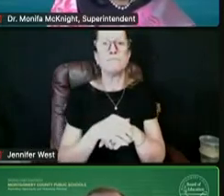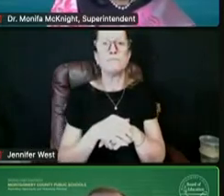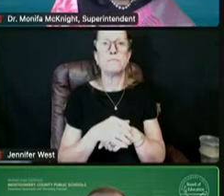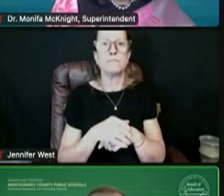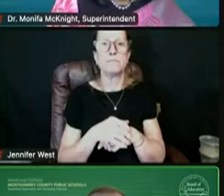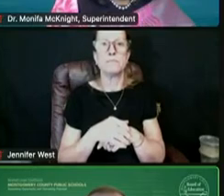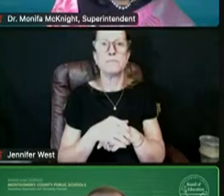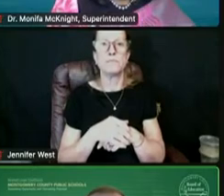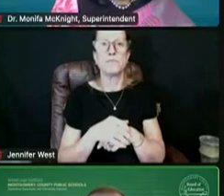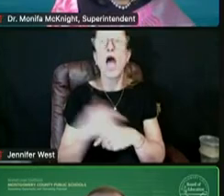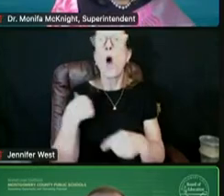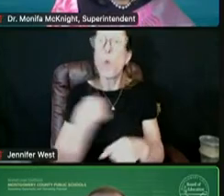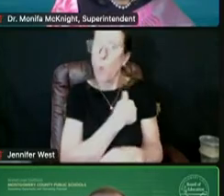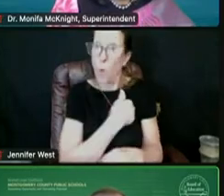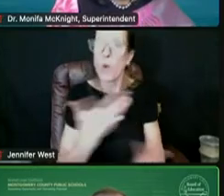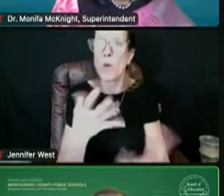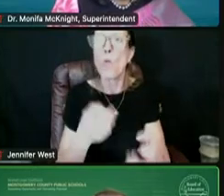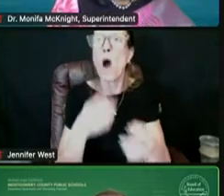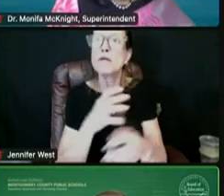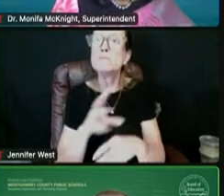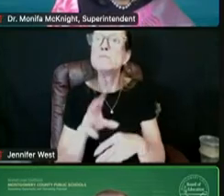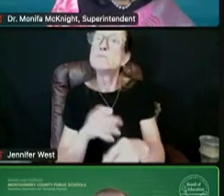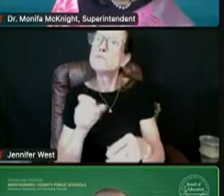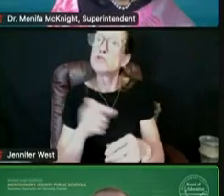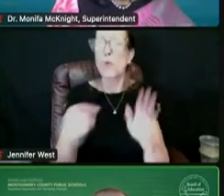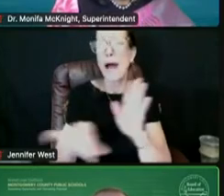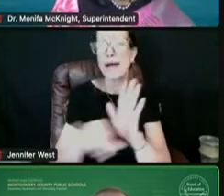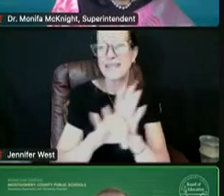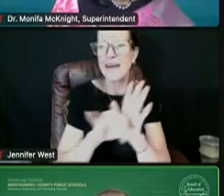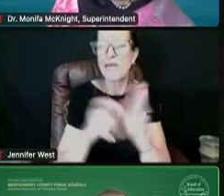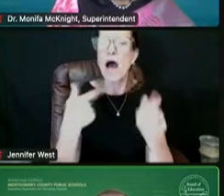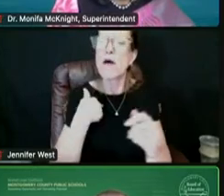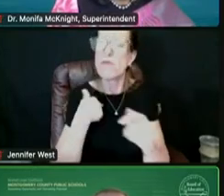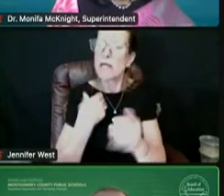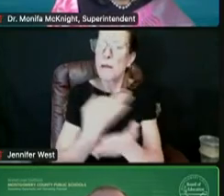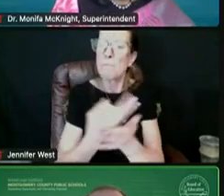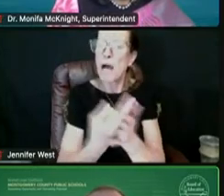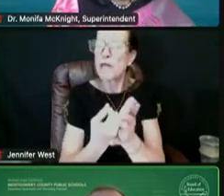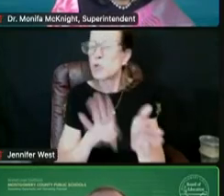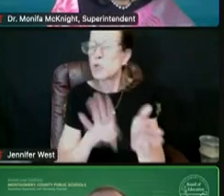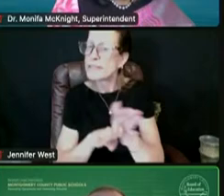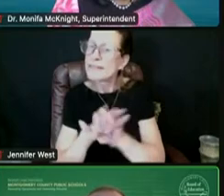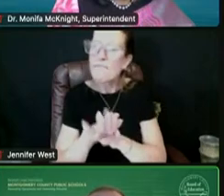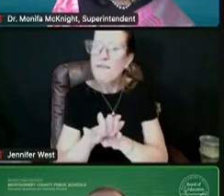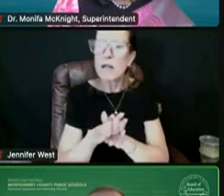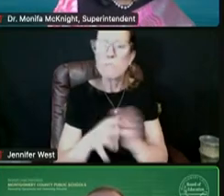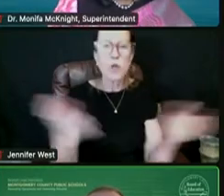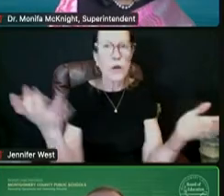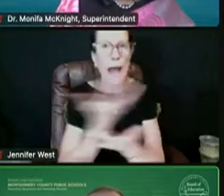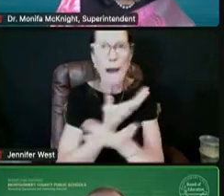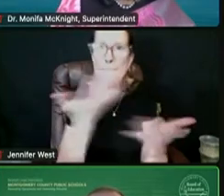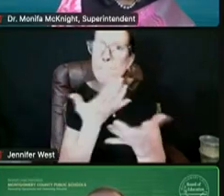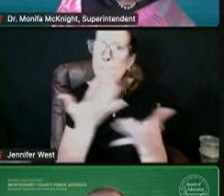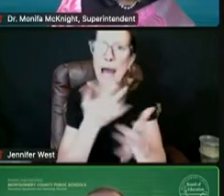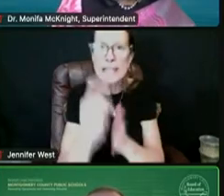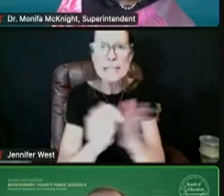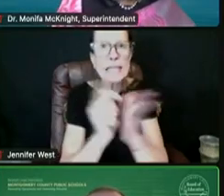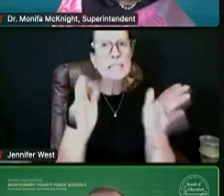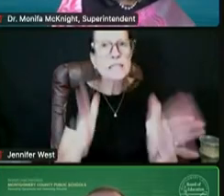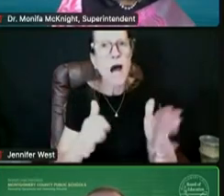And we'd like to point out that this additional funding was approved during extraordinary times as we were coming out of COVID. And we know the impact that that has